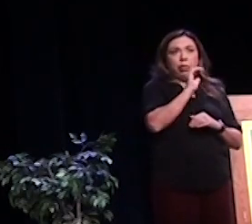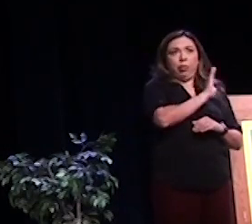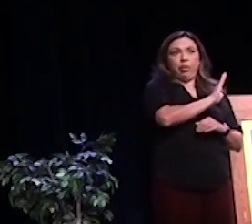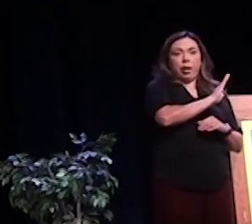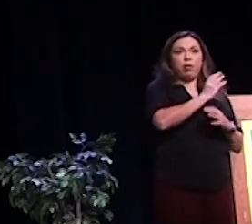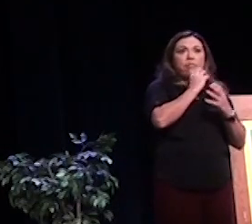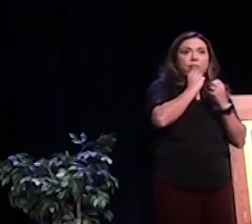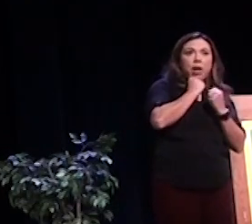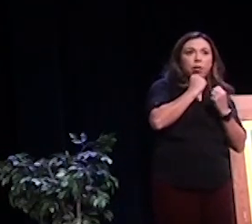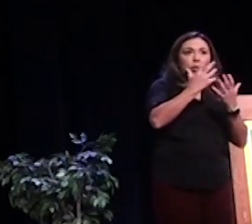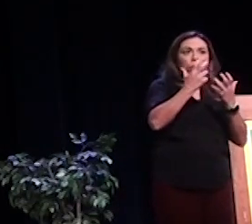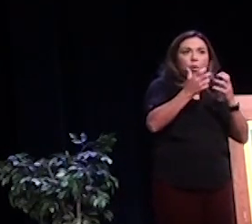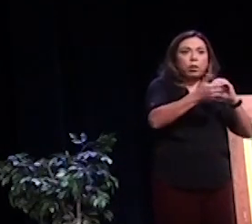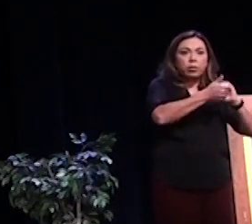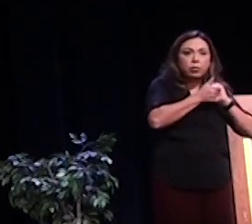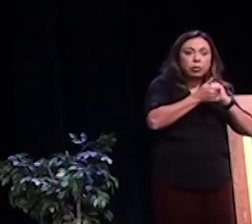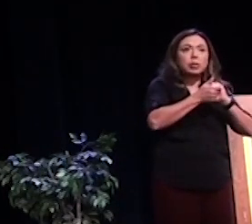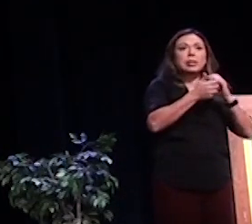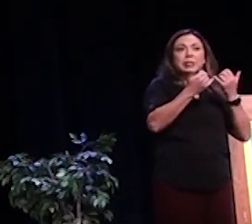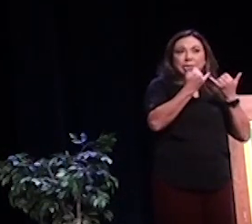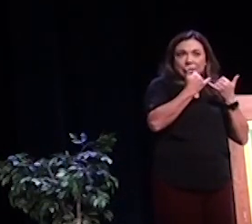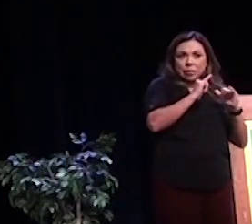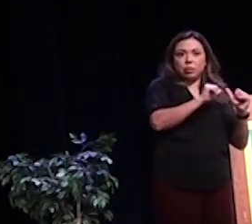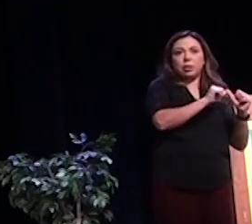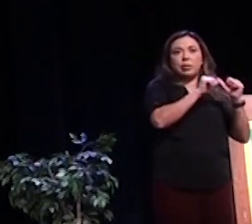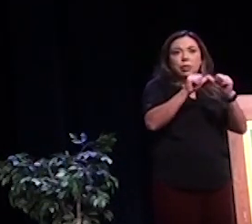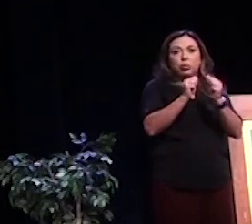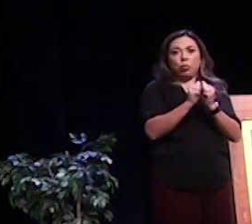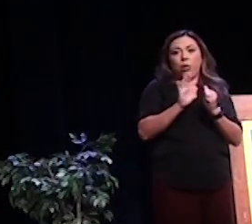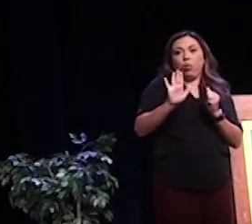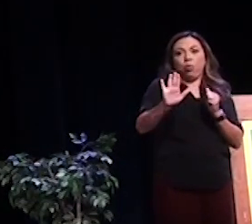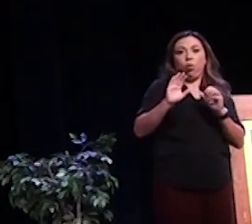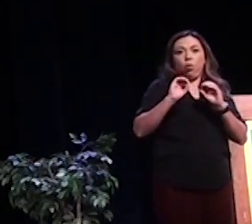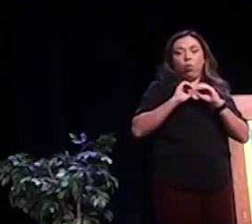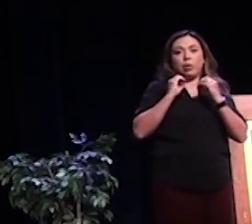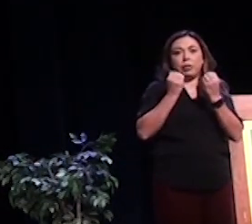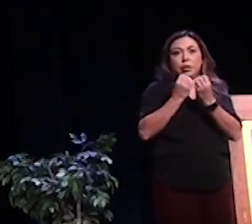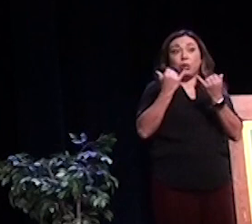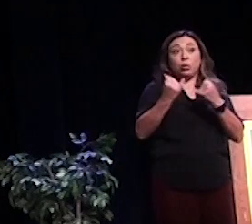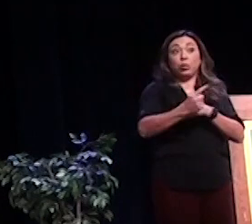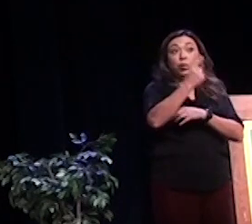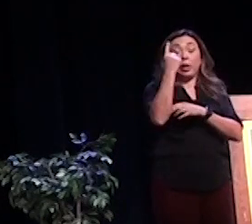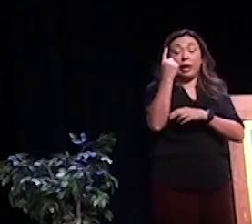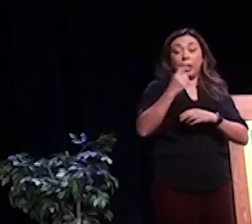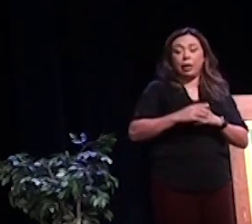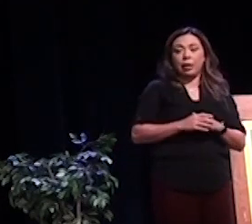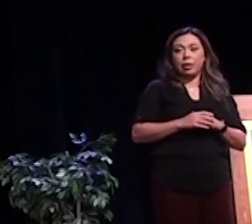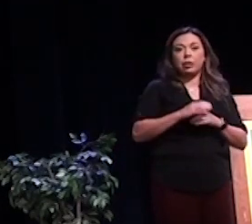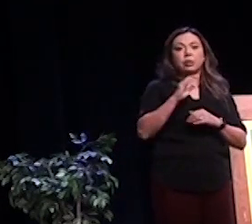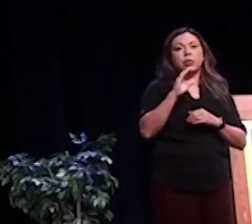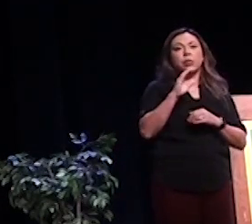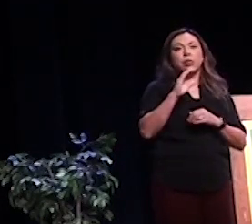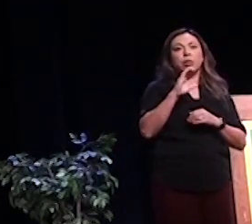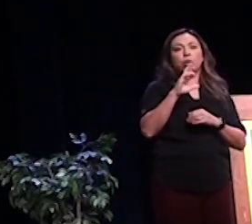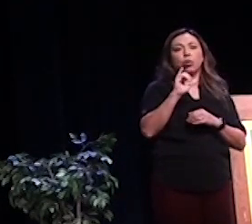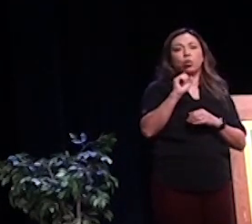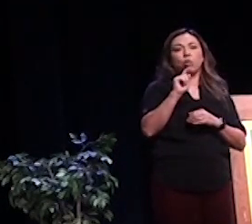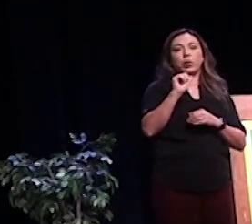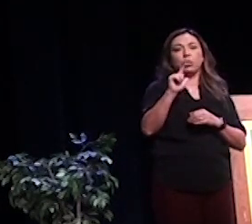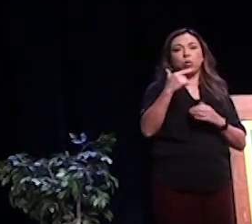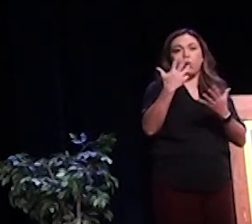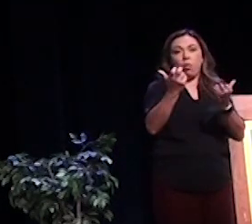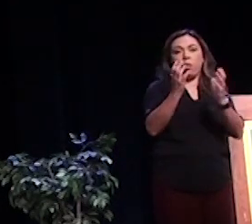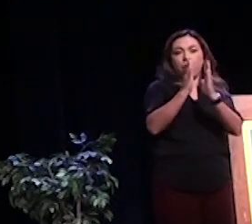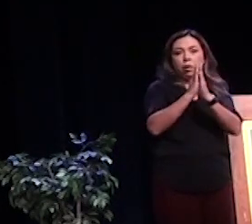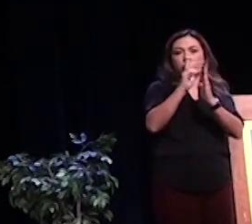of collaboration continues with the organization through today. So, Crystal, a question for